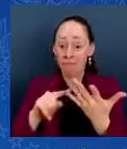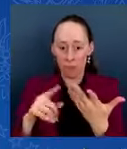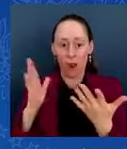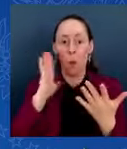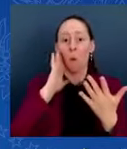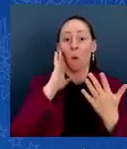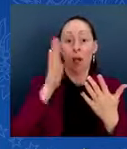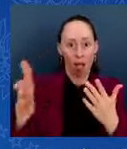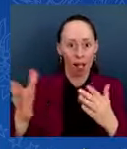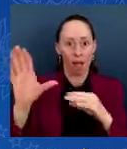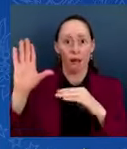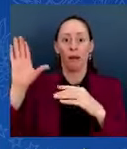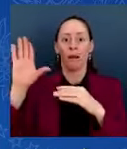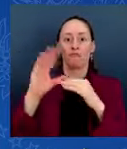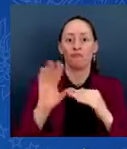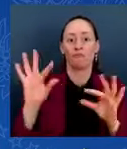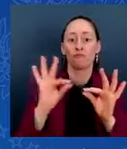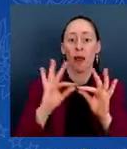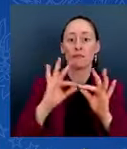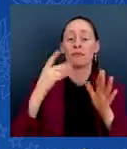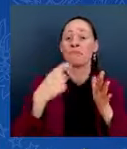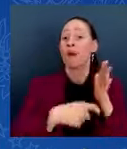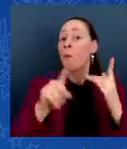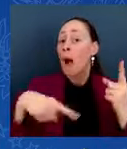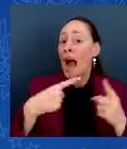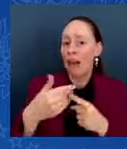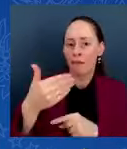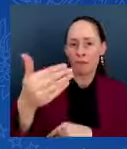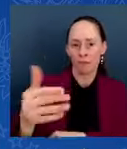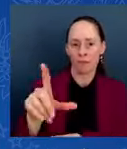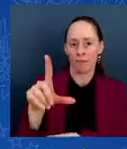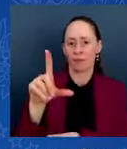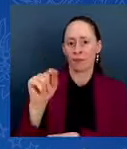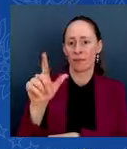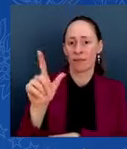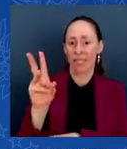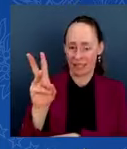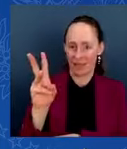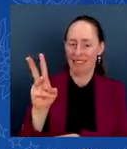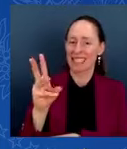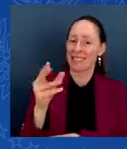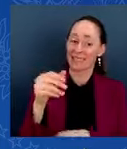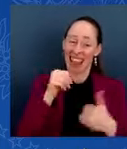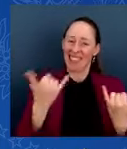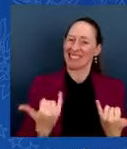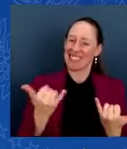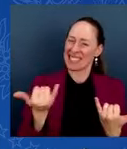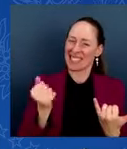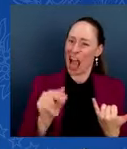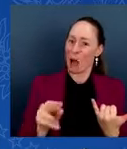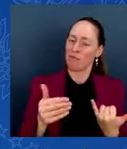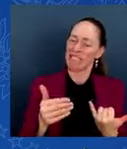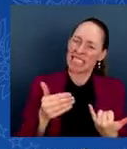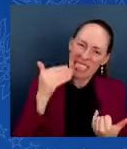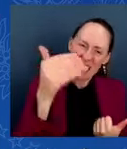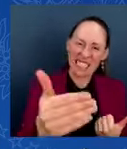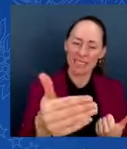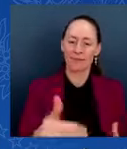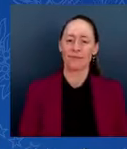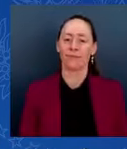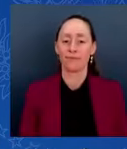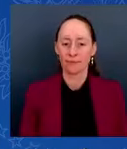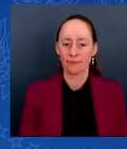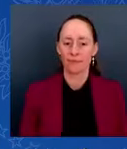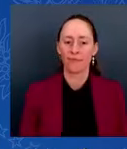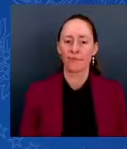not this January, next January. Negotiations cut the price of these 10 drugs for Judy and others who are on Medicare, nearly 40